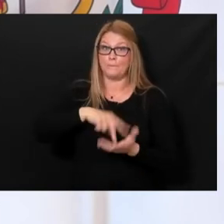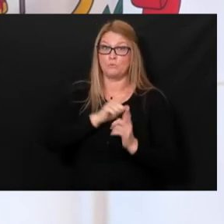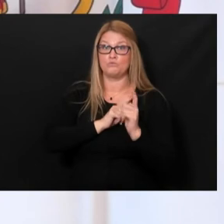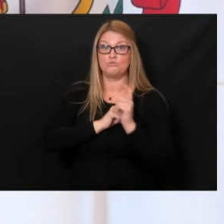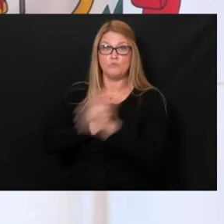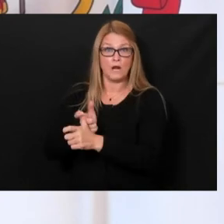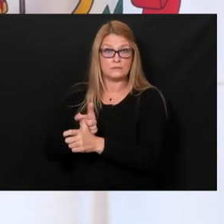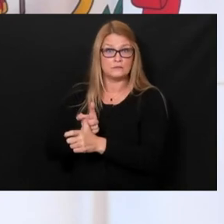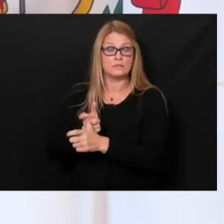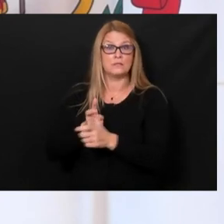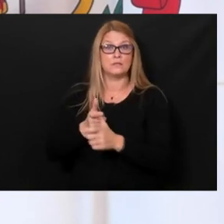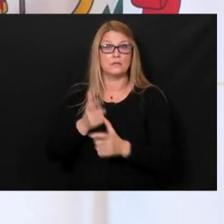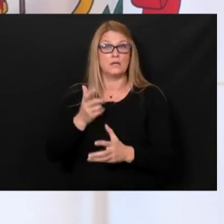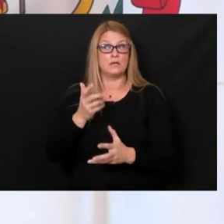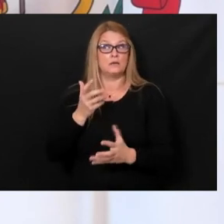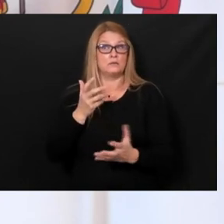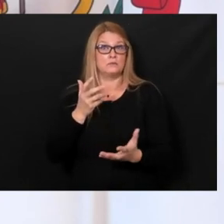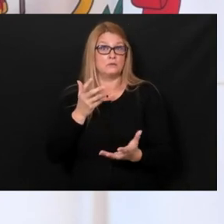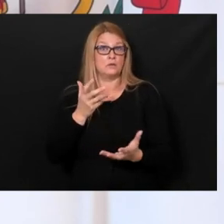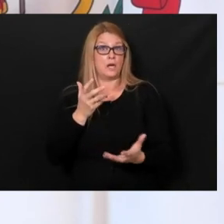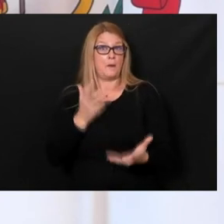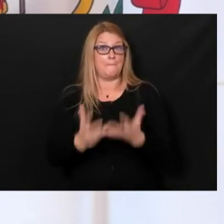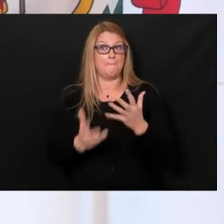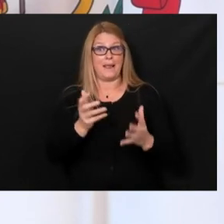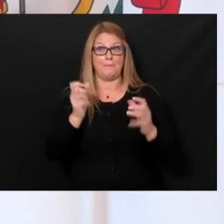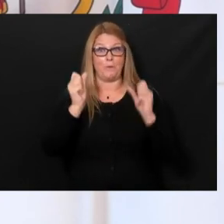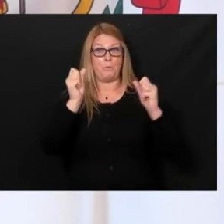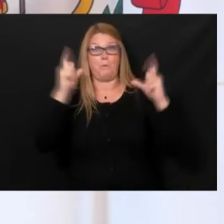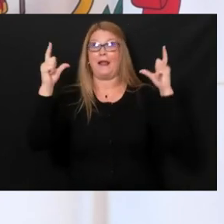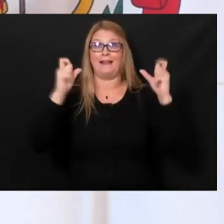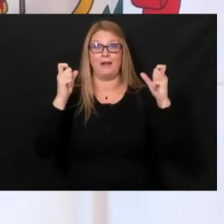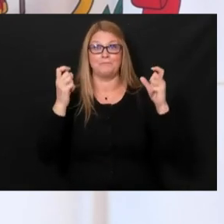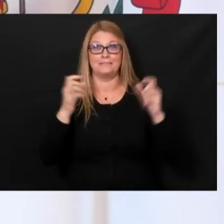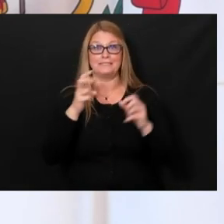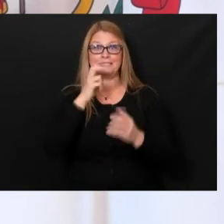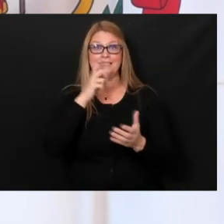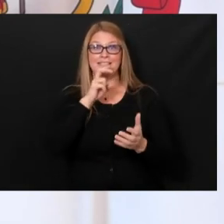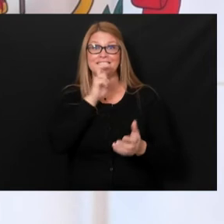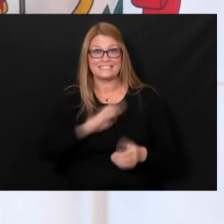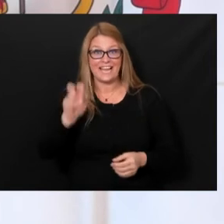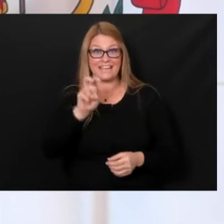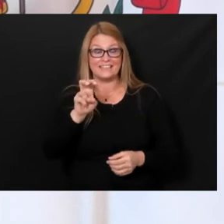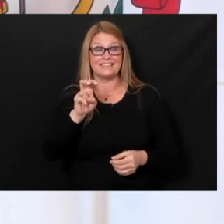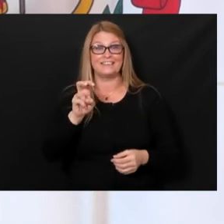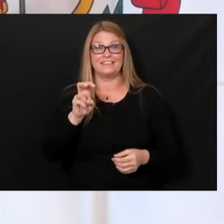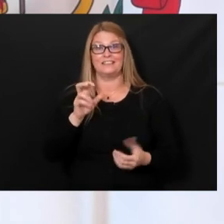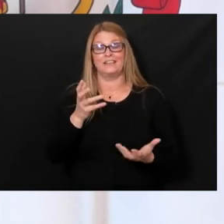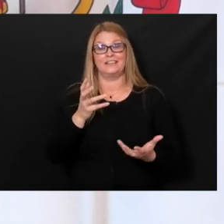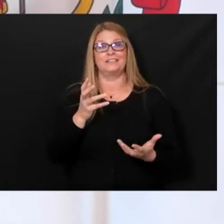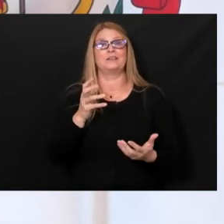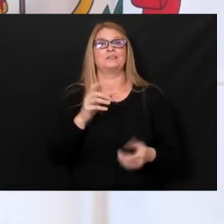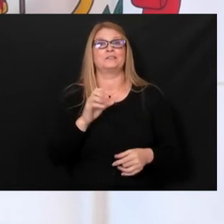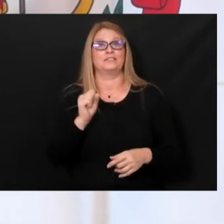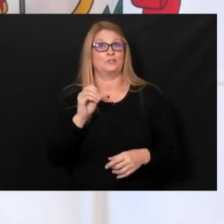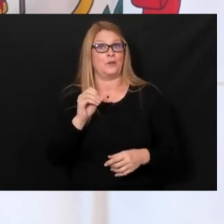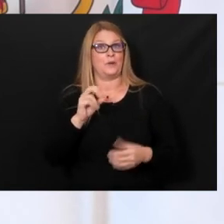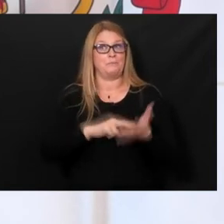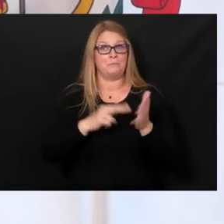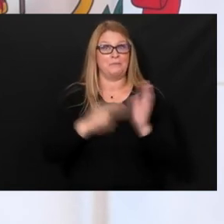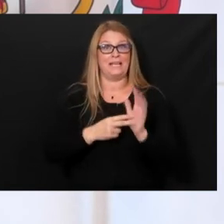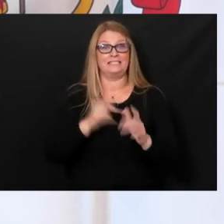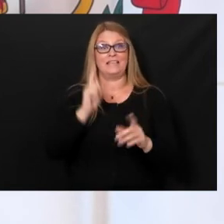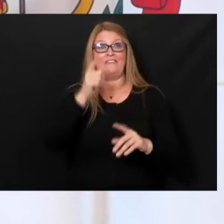you know, you may have an awakening to something really bad. That rattlesnake can't bother you because it's 10 or 12